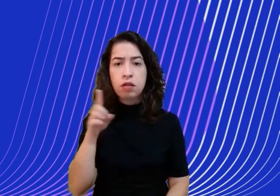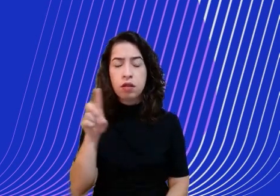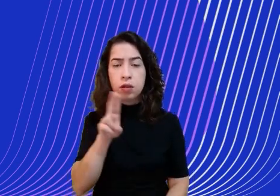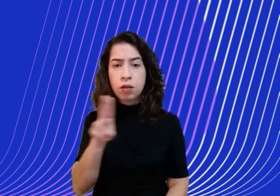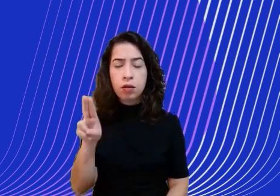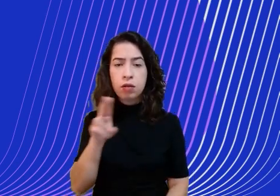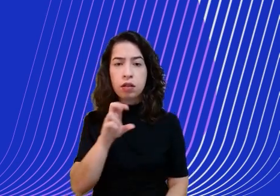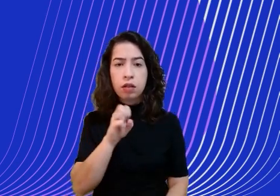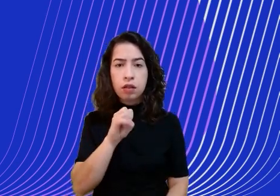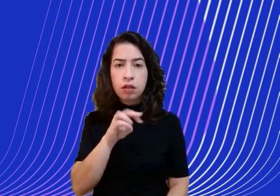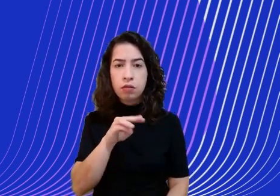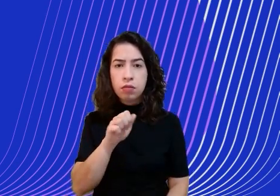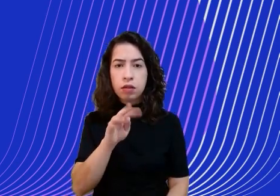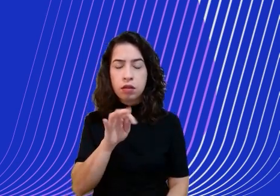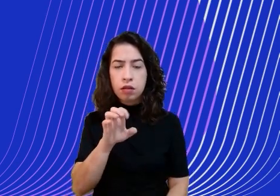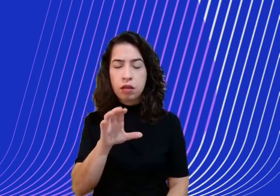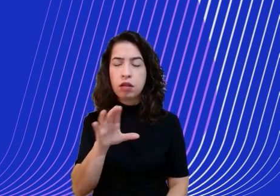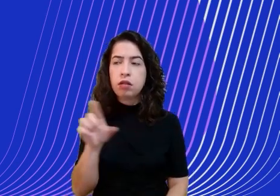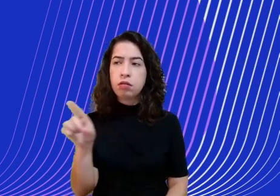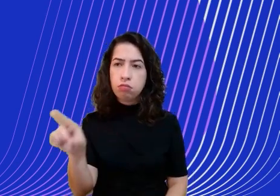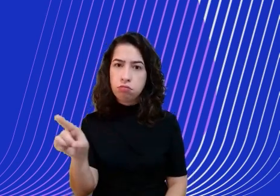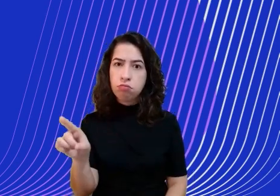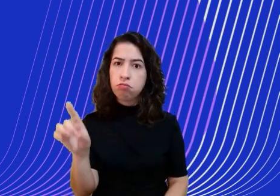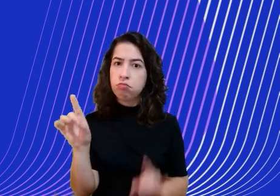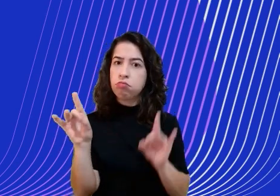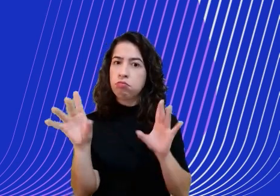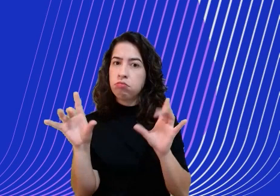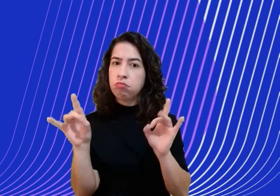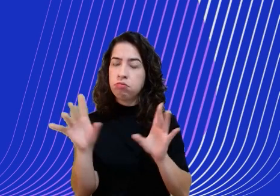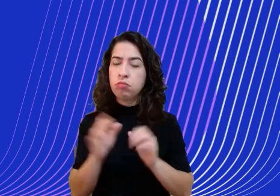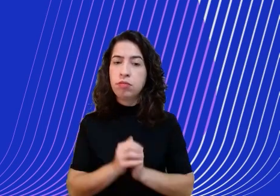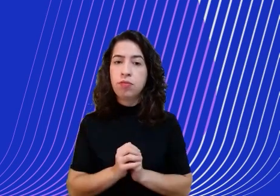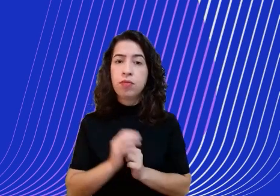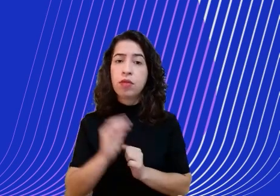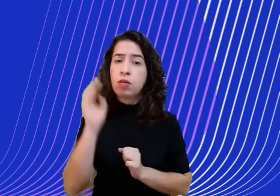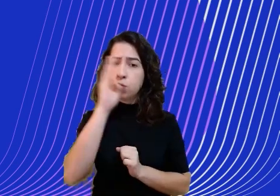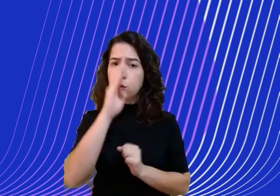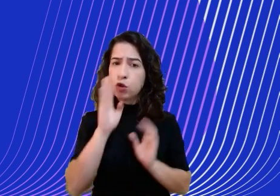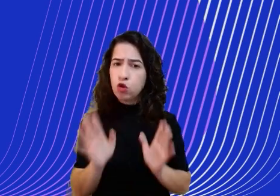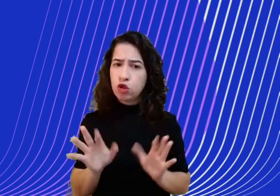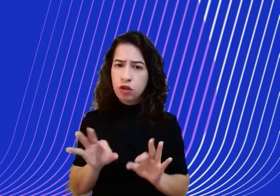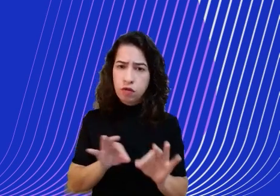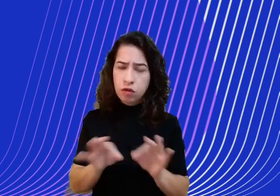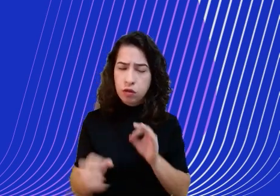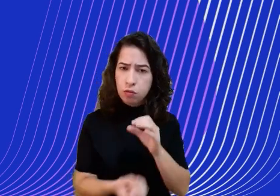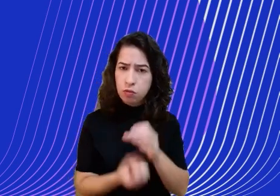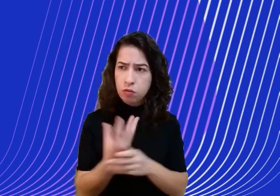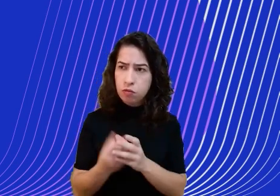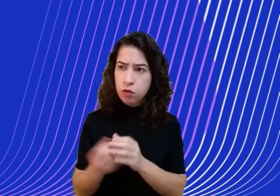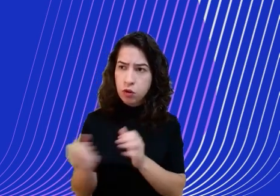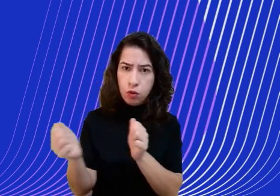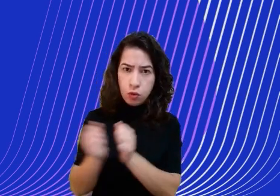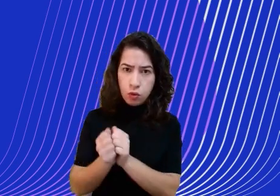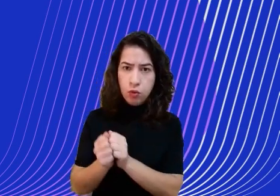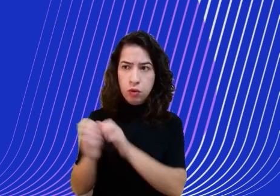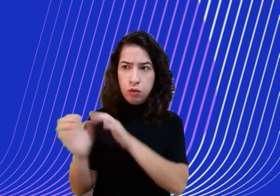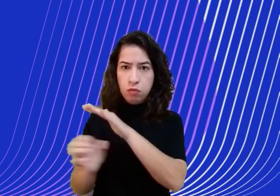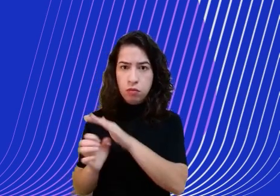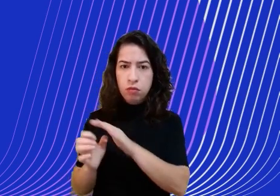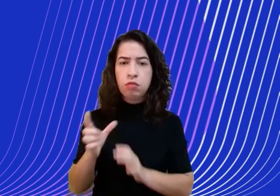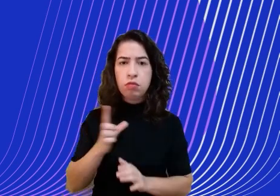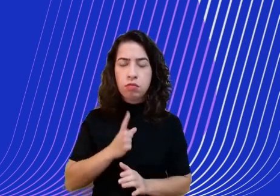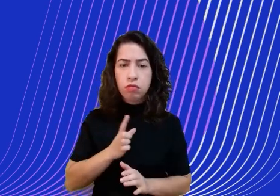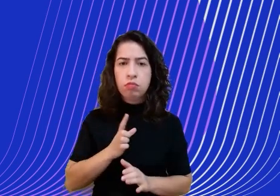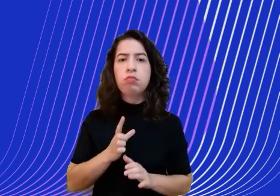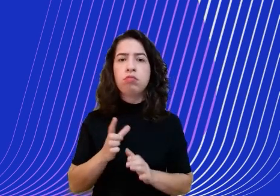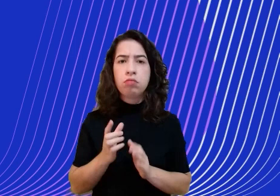which is one of the gems in Brazil, because it has developed with companies a submarine that is being